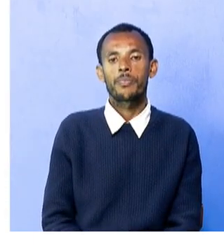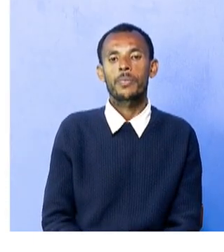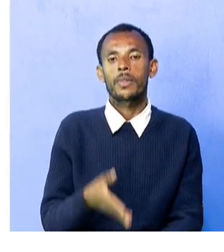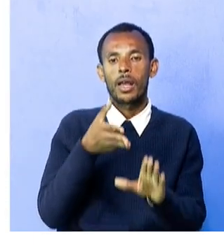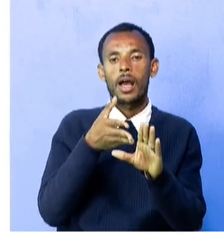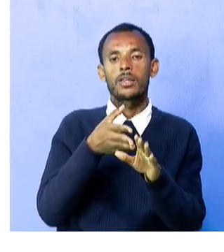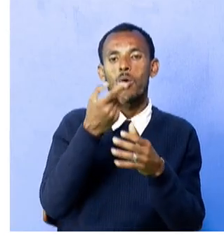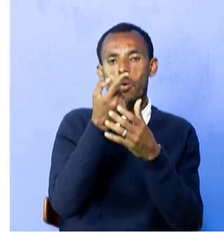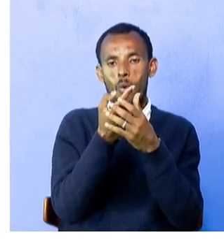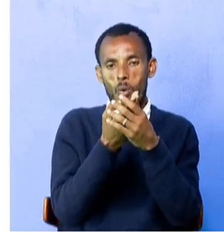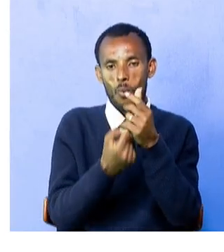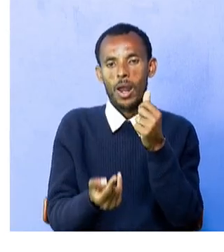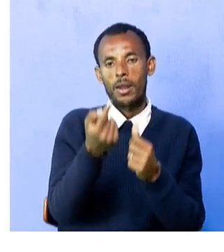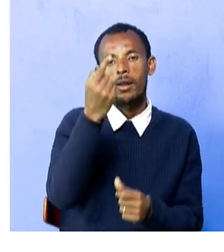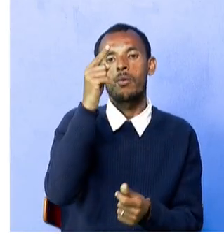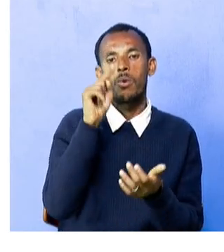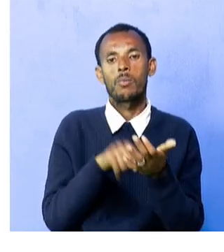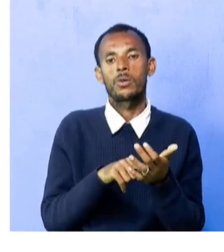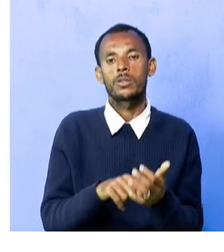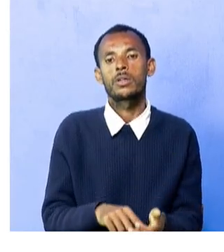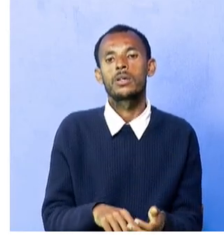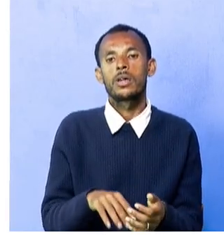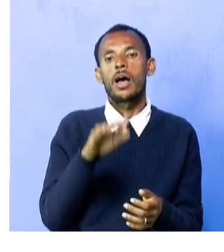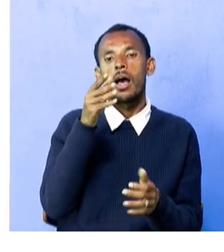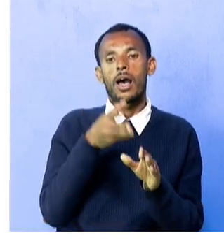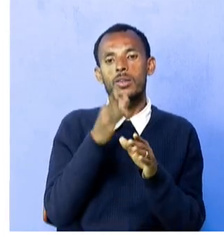at only 1 point.